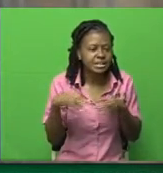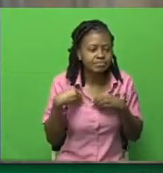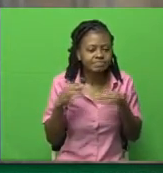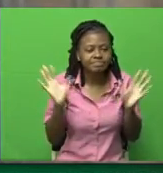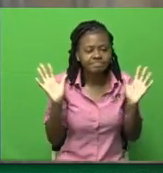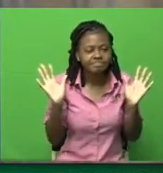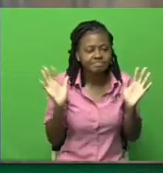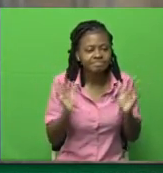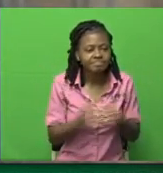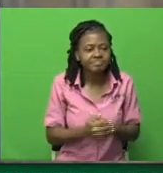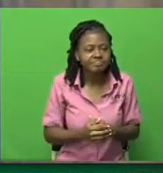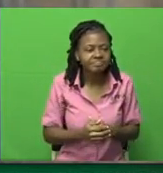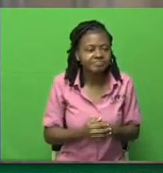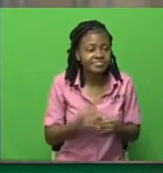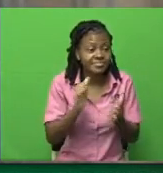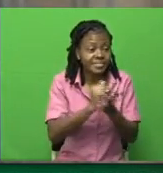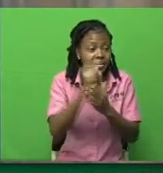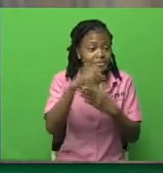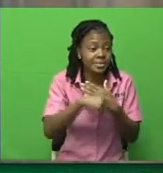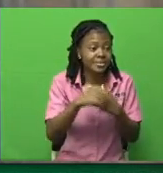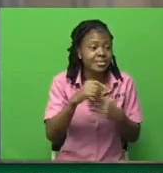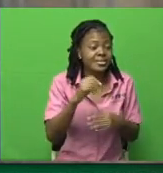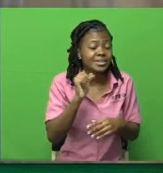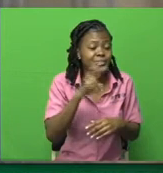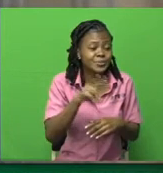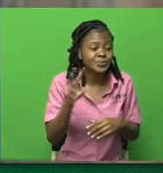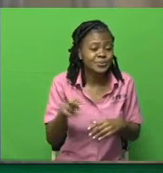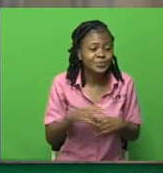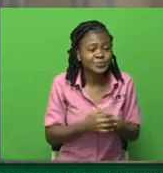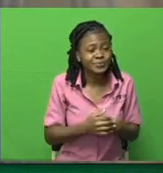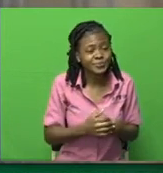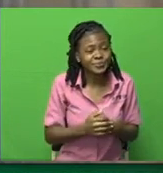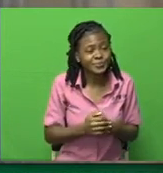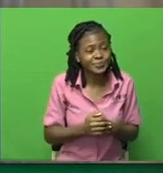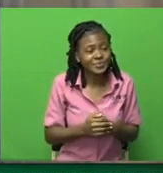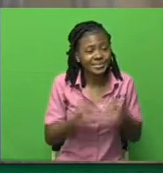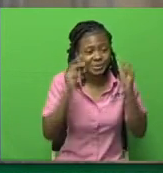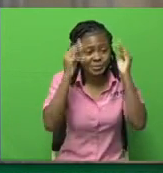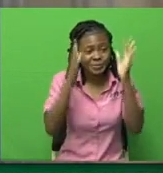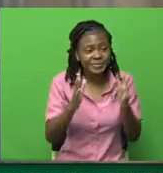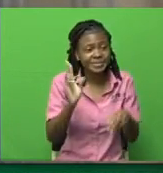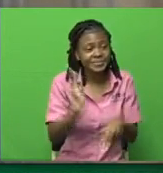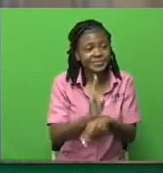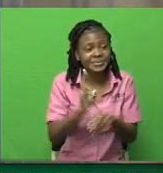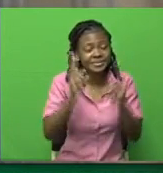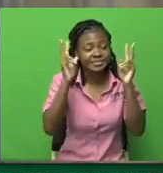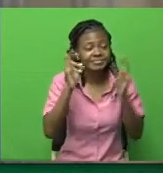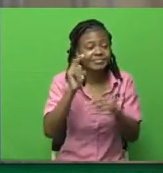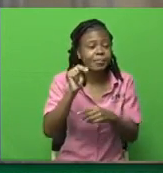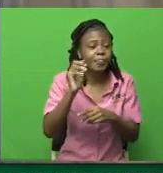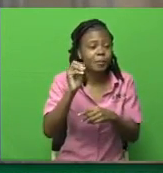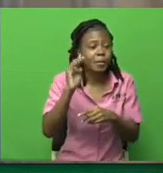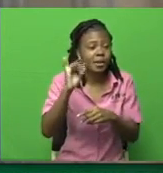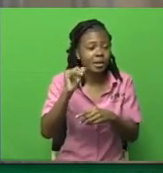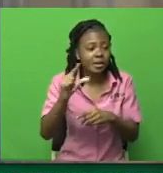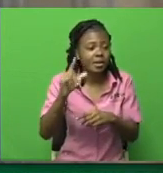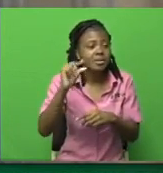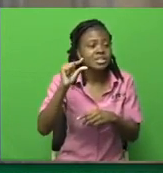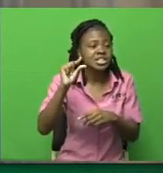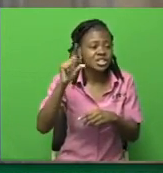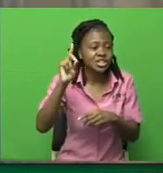in April 2022 the minister used nominal GDP to boast that all sectors grew in